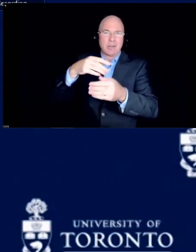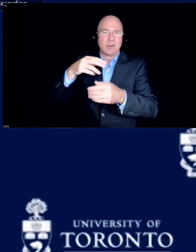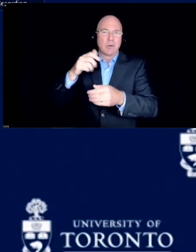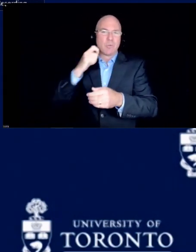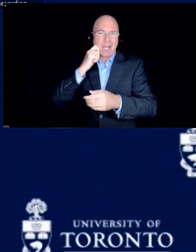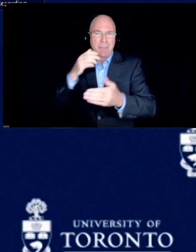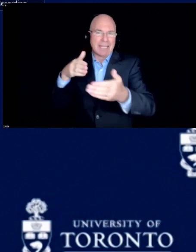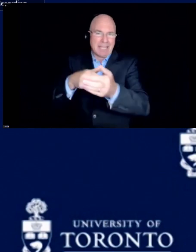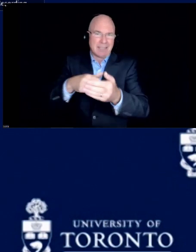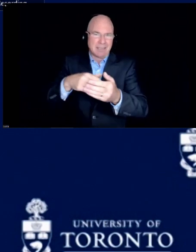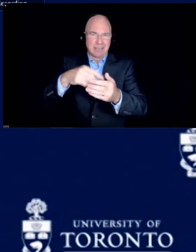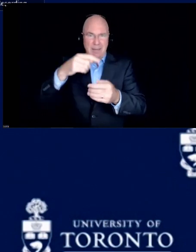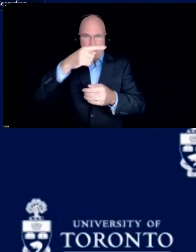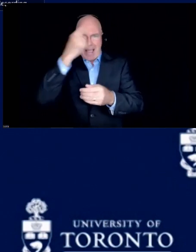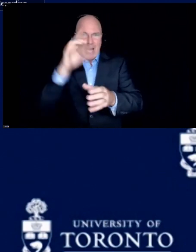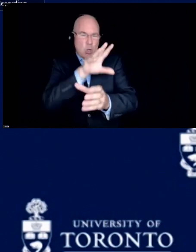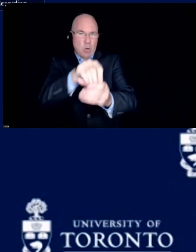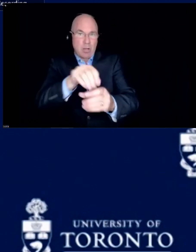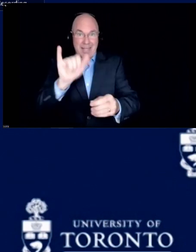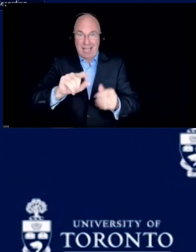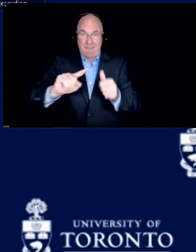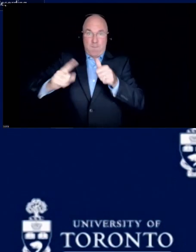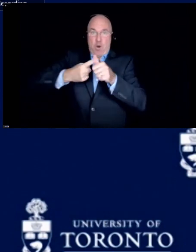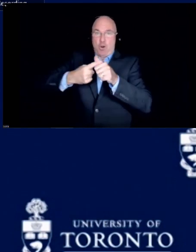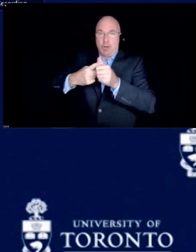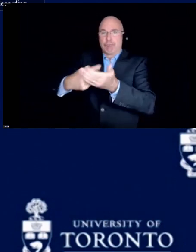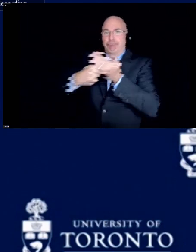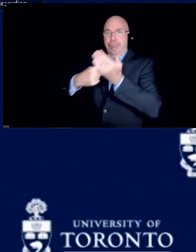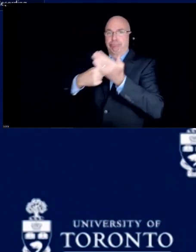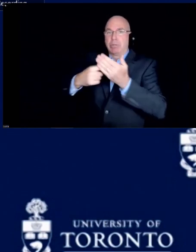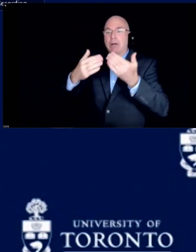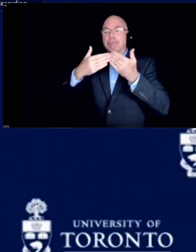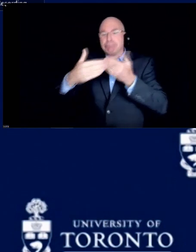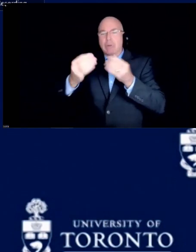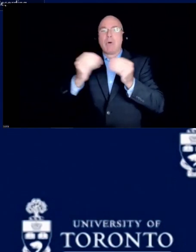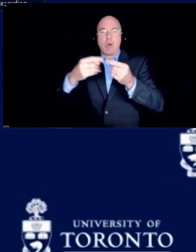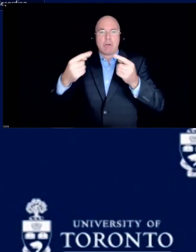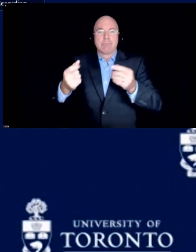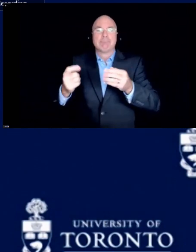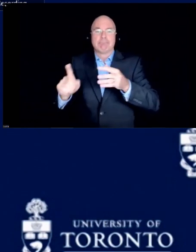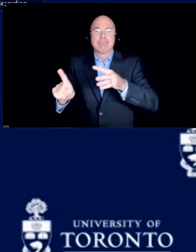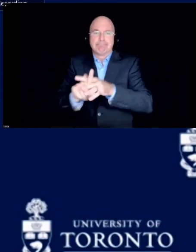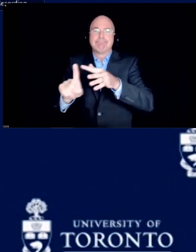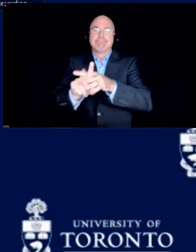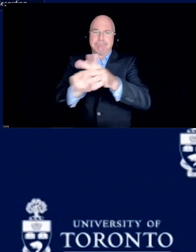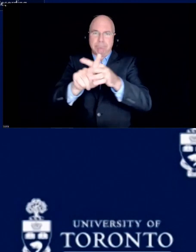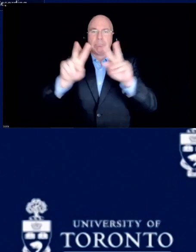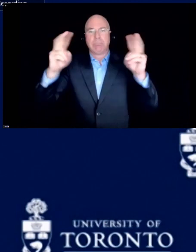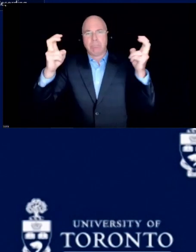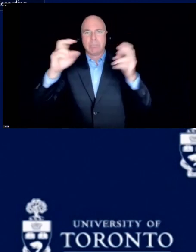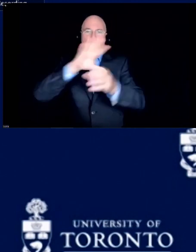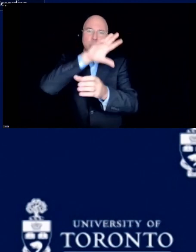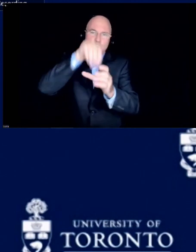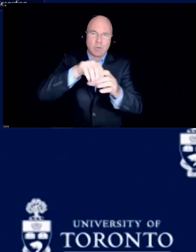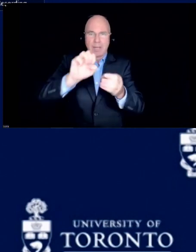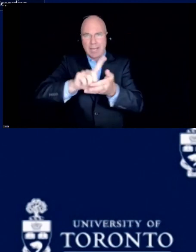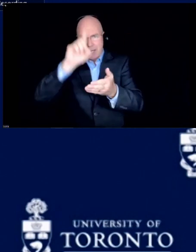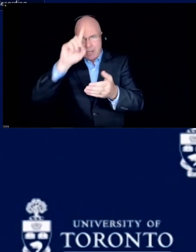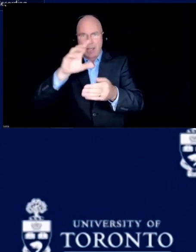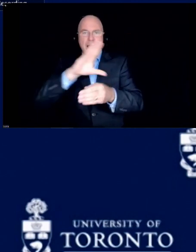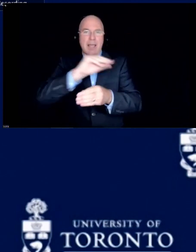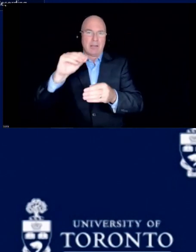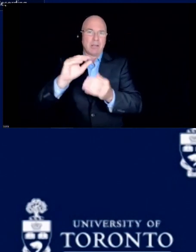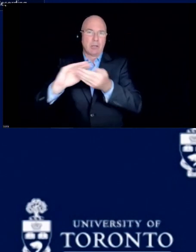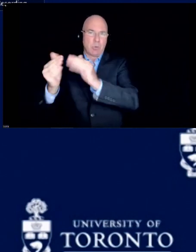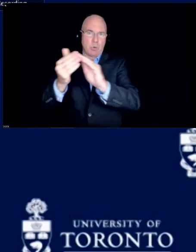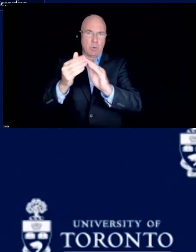first in our series that is focusing on national dialogues on inclusive higher education and communities. I